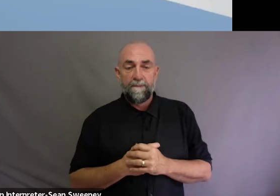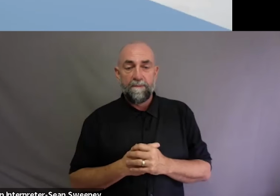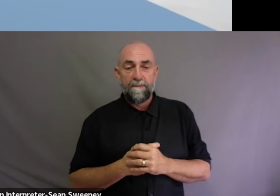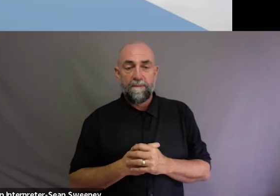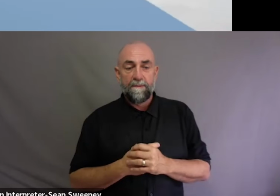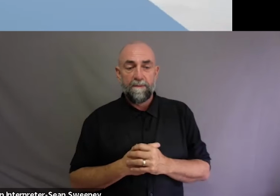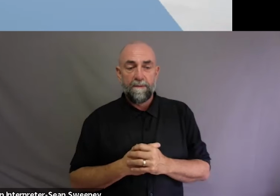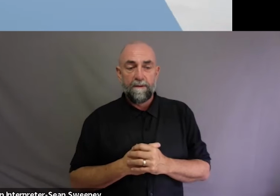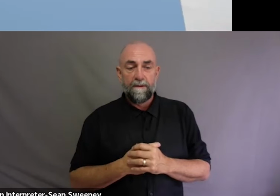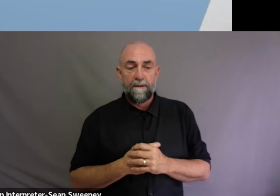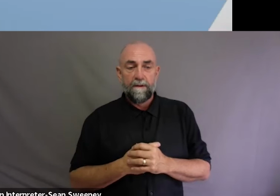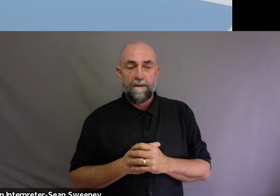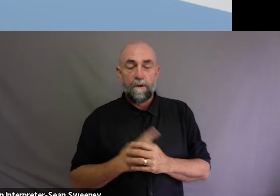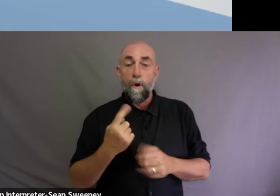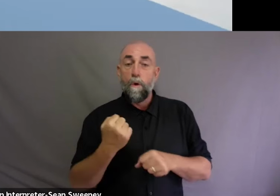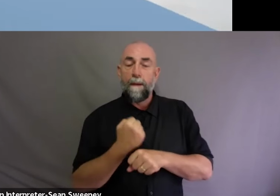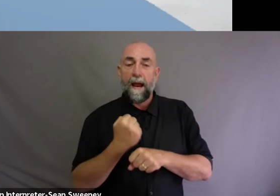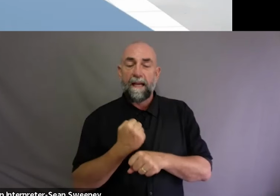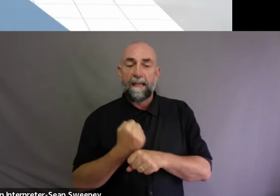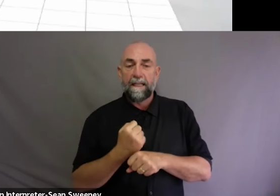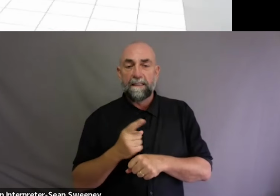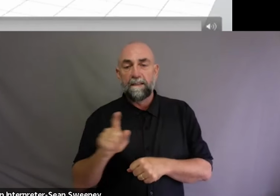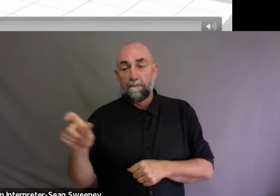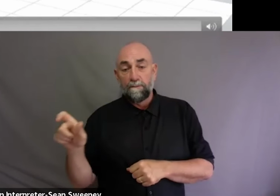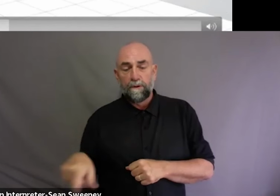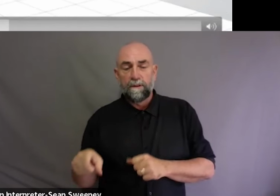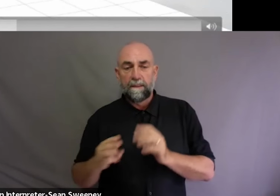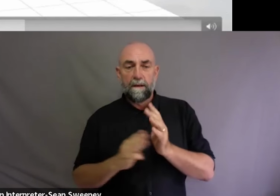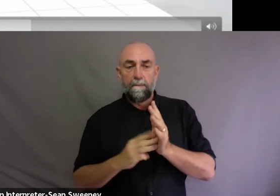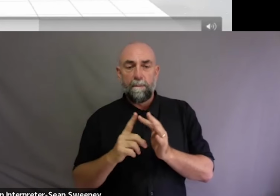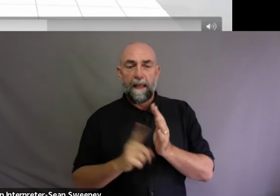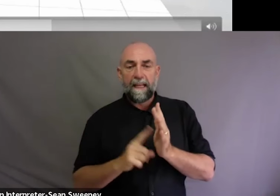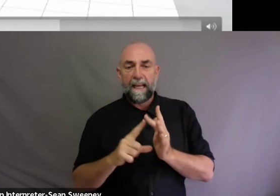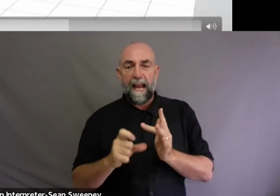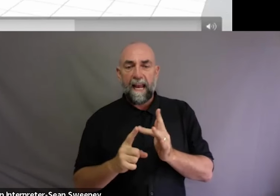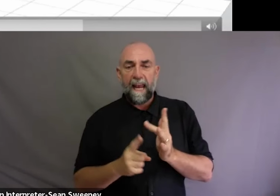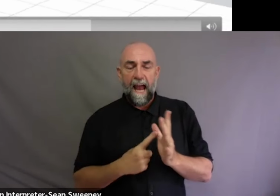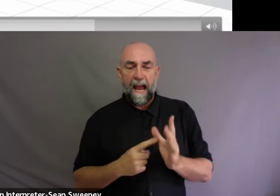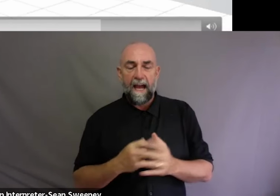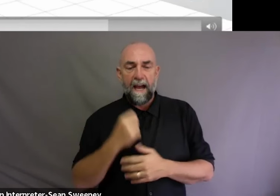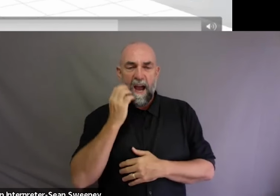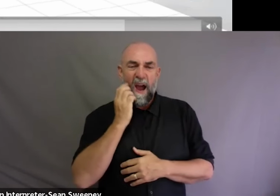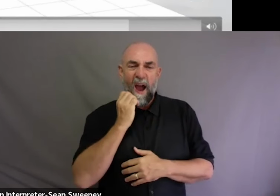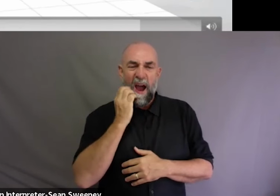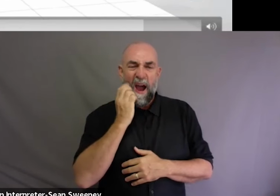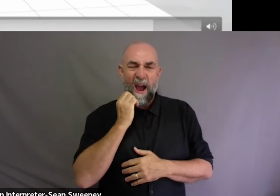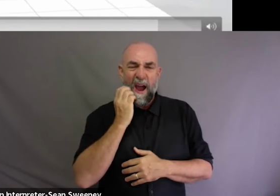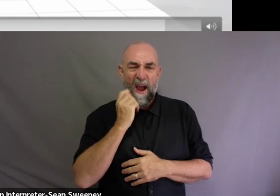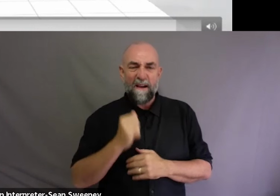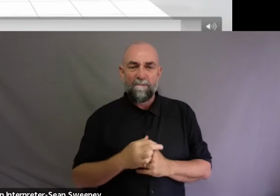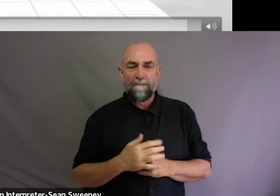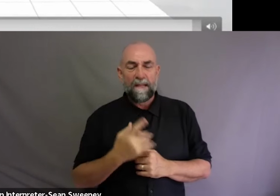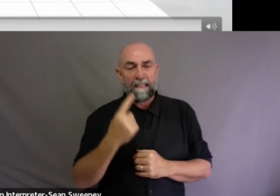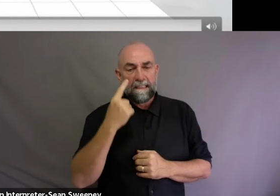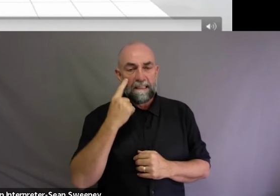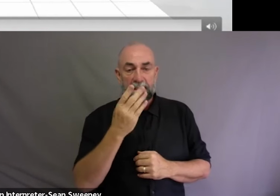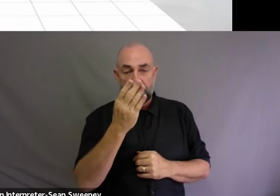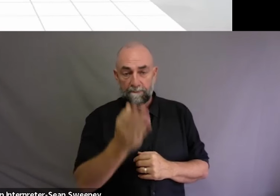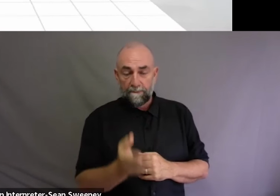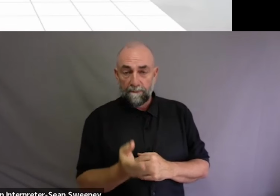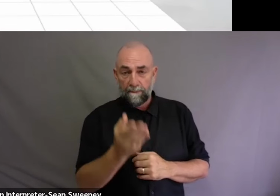So you can see the collage on the left here and the 3D model on the right here. So